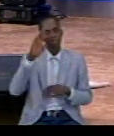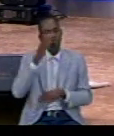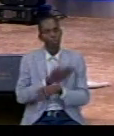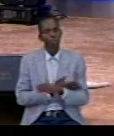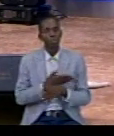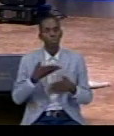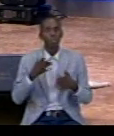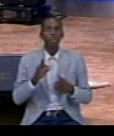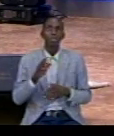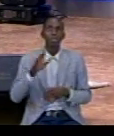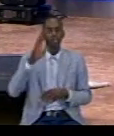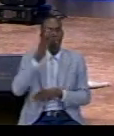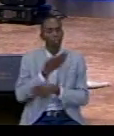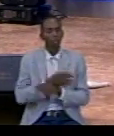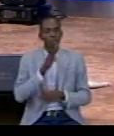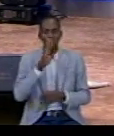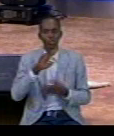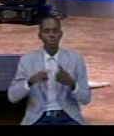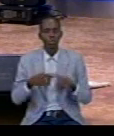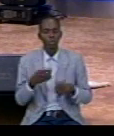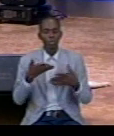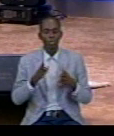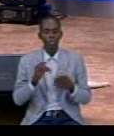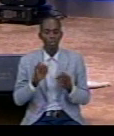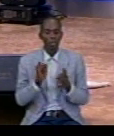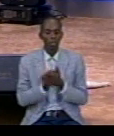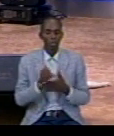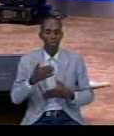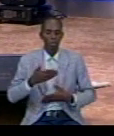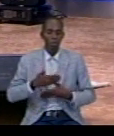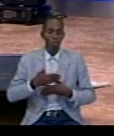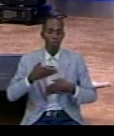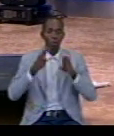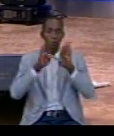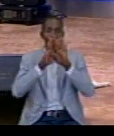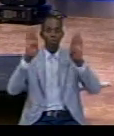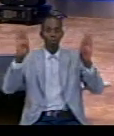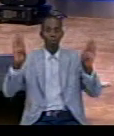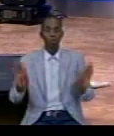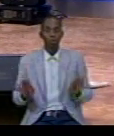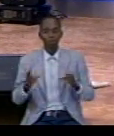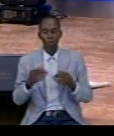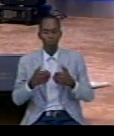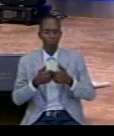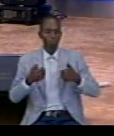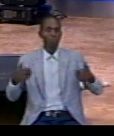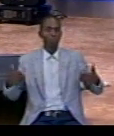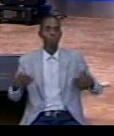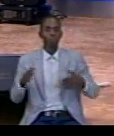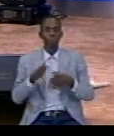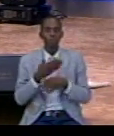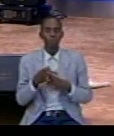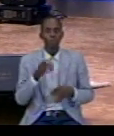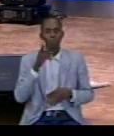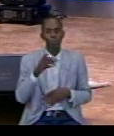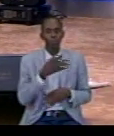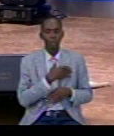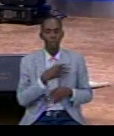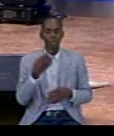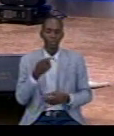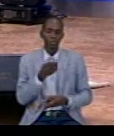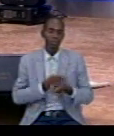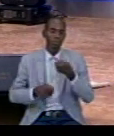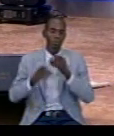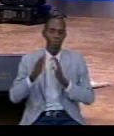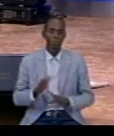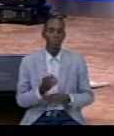let all the wall of demarcation between you and the Son, the Savior, your substitute, and the Redeemer, let everything,